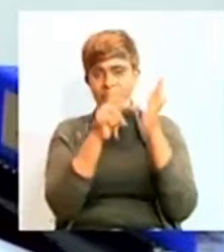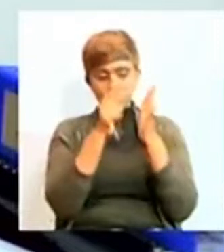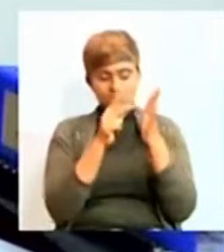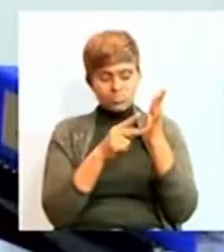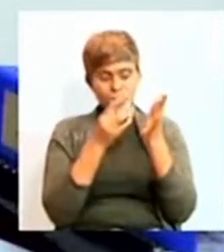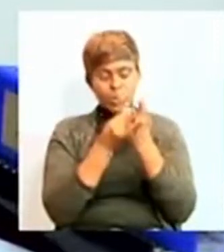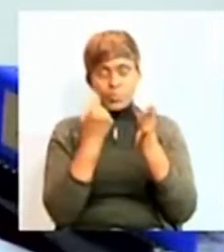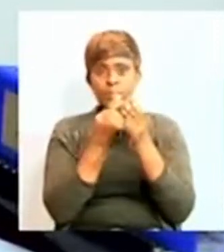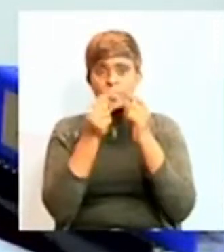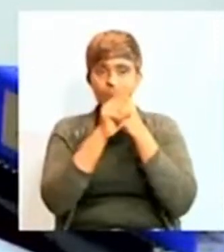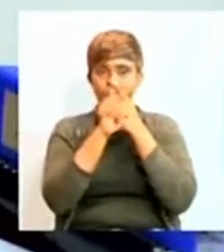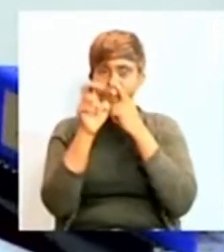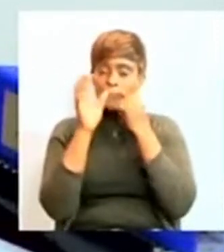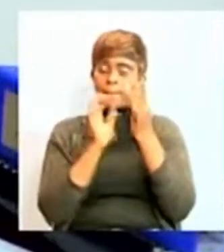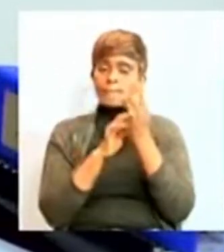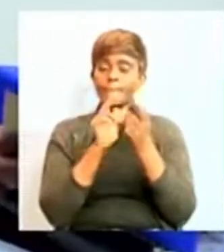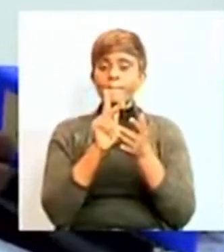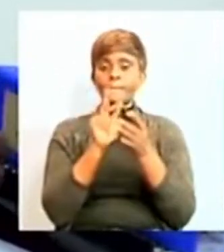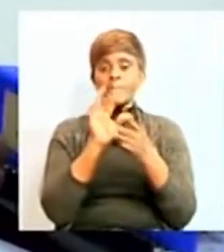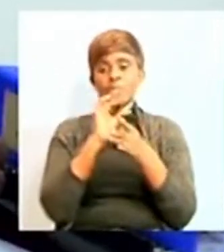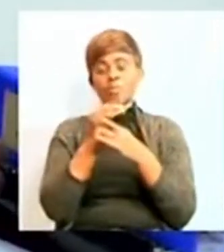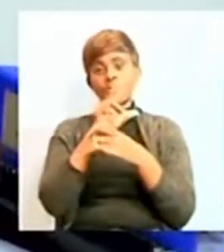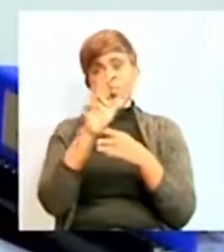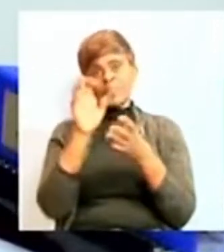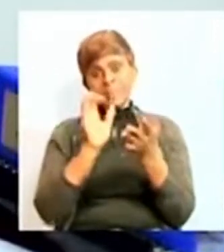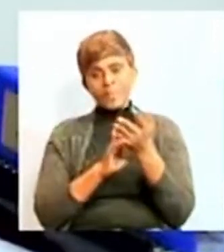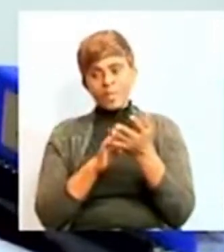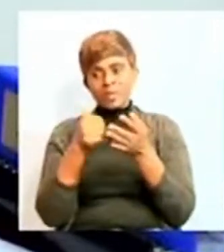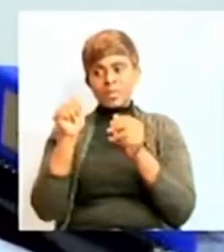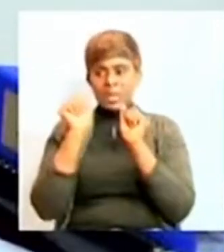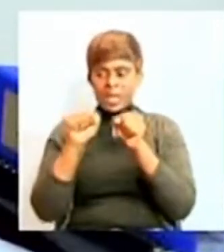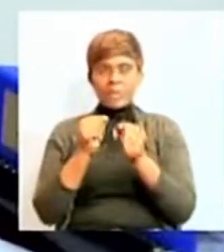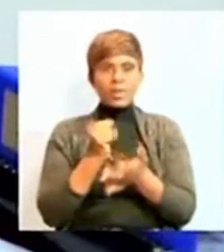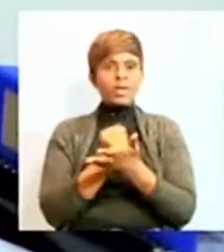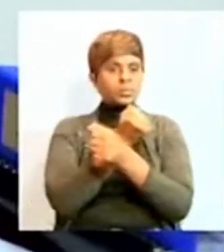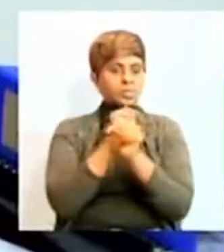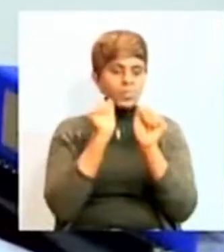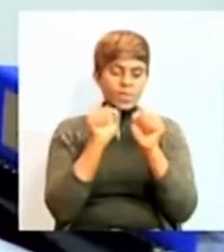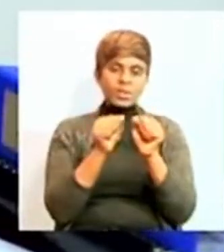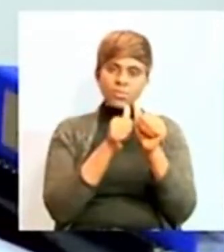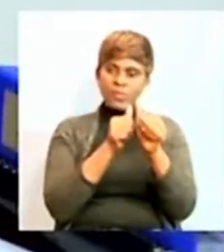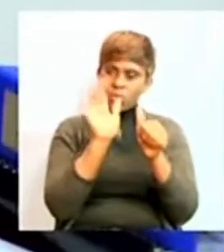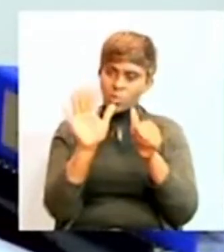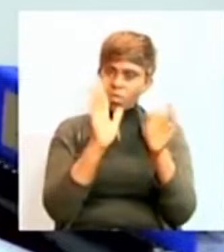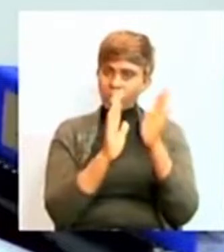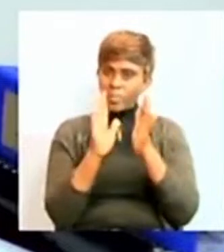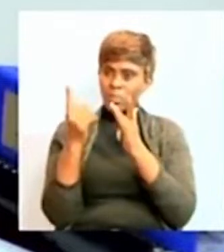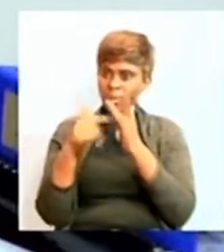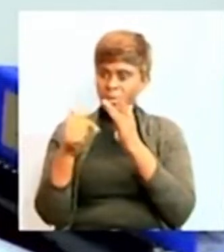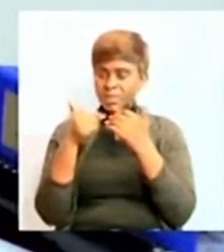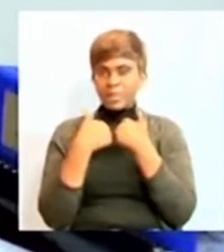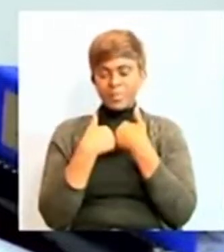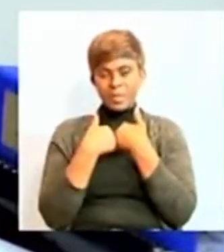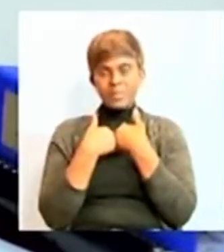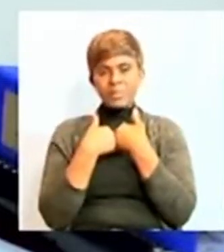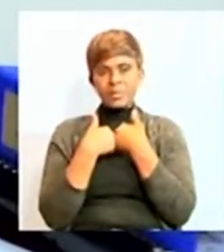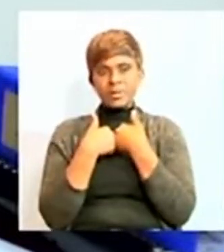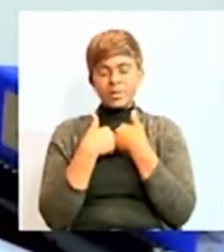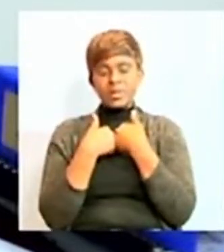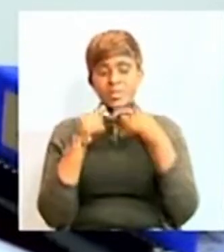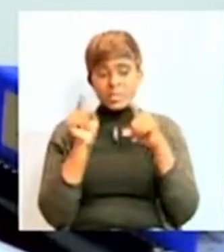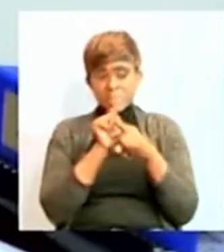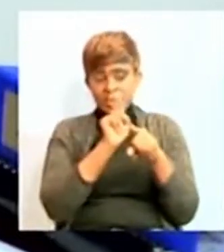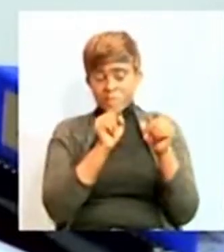maybe is just 200,000 or 300,000, which you are able to liquidate according to that plan that you have. But even